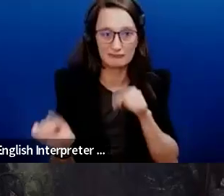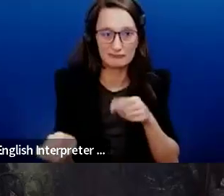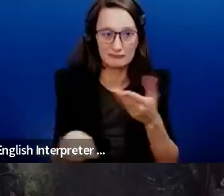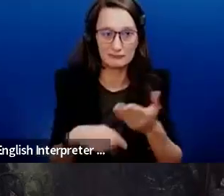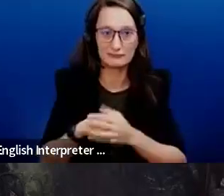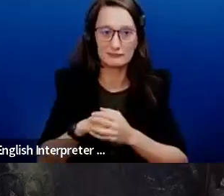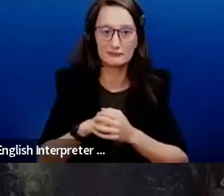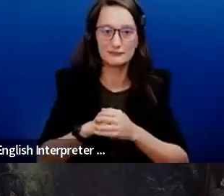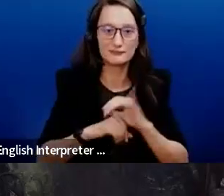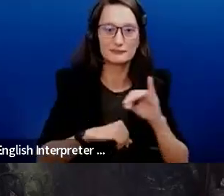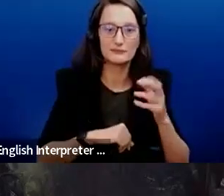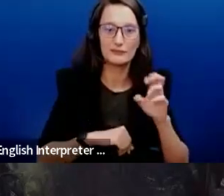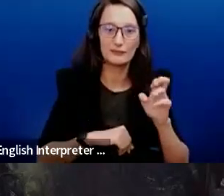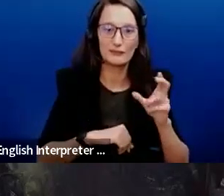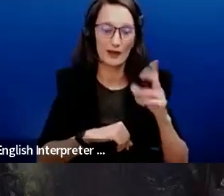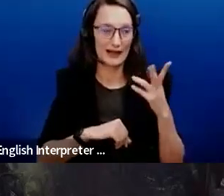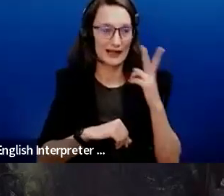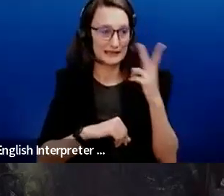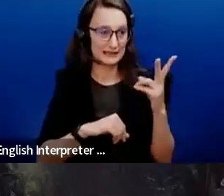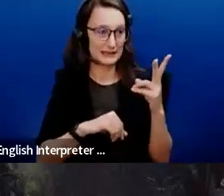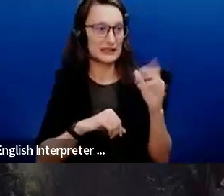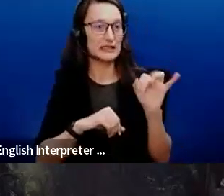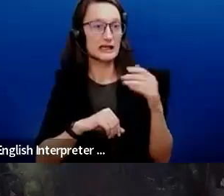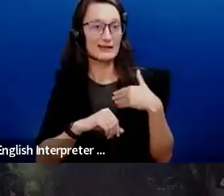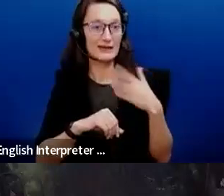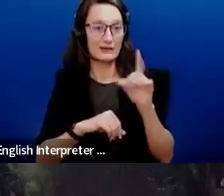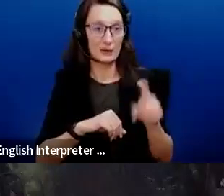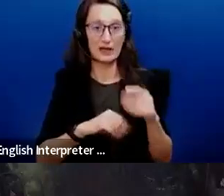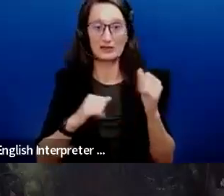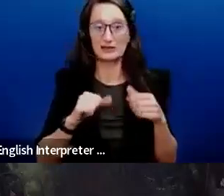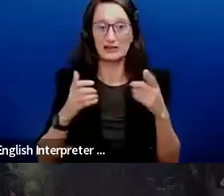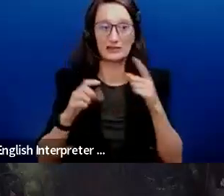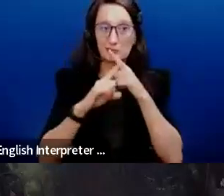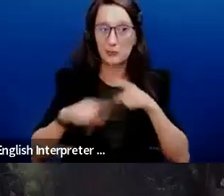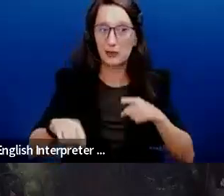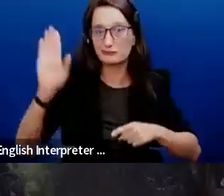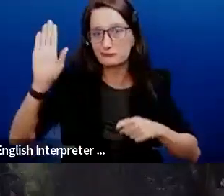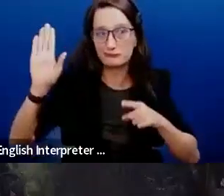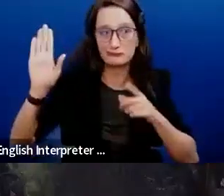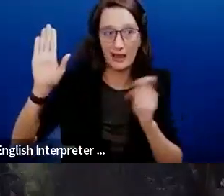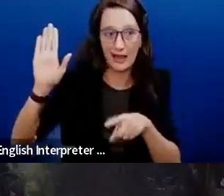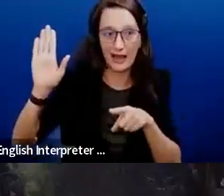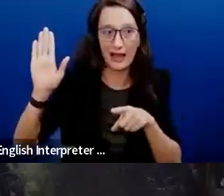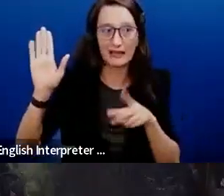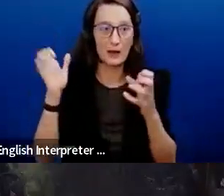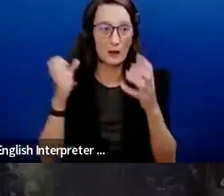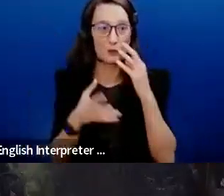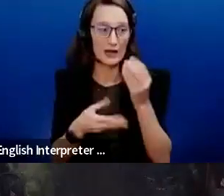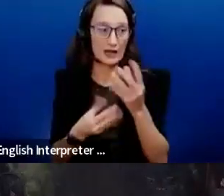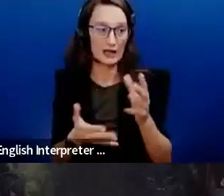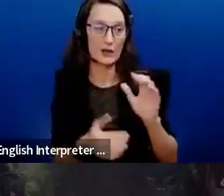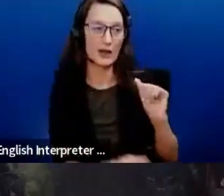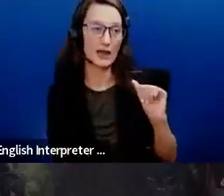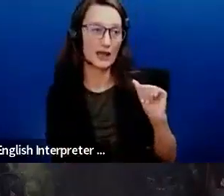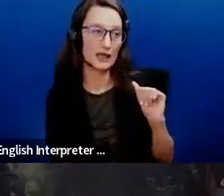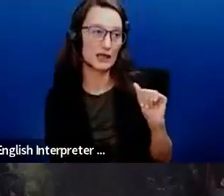Great. Yeah, I do see, for folks, if you have a question, feel free to just kind of unmute yourself and ask. I do want to let folks know that Alasia